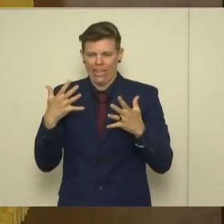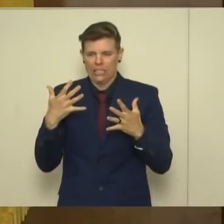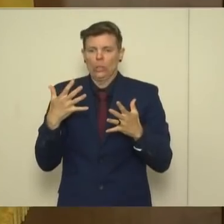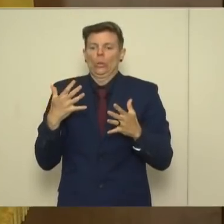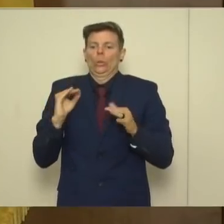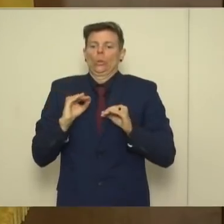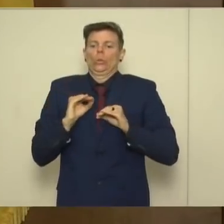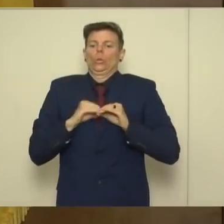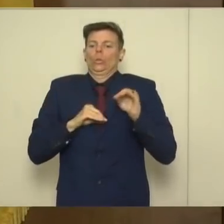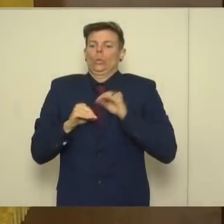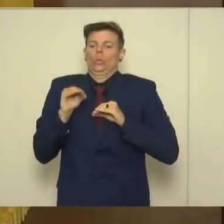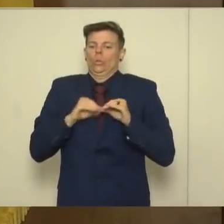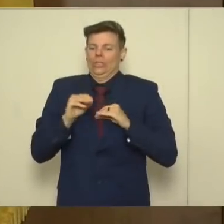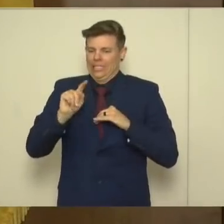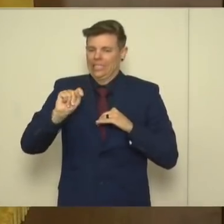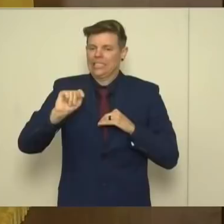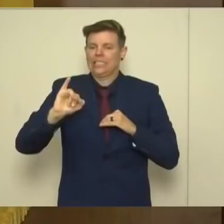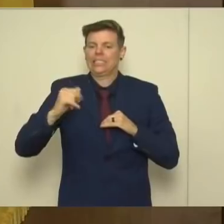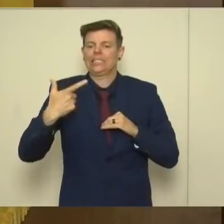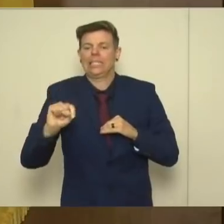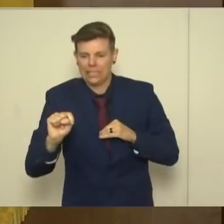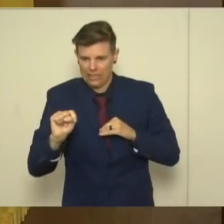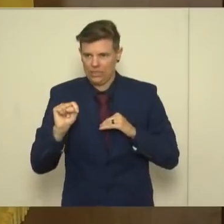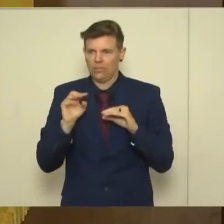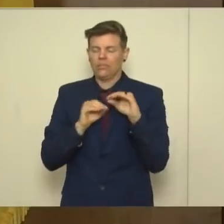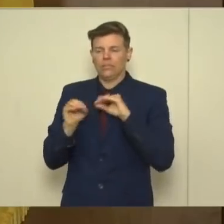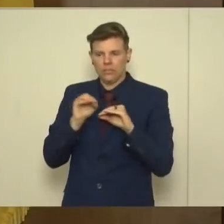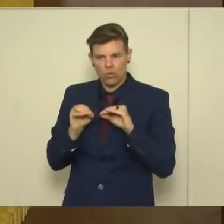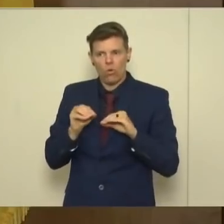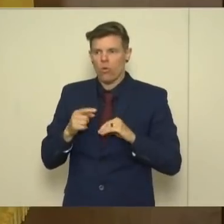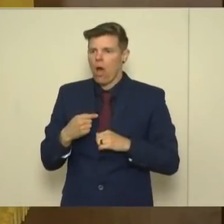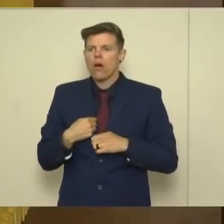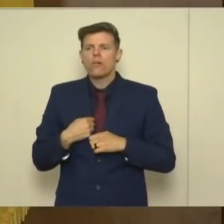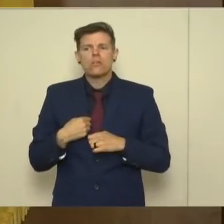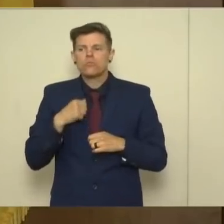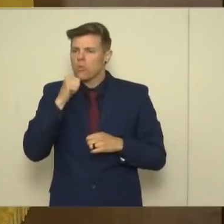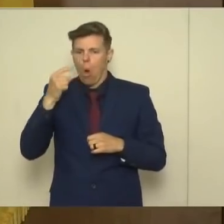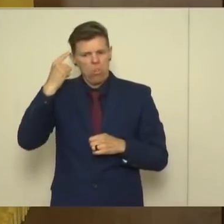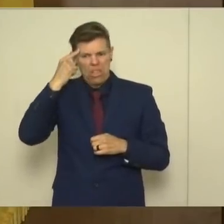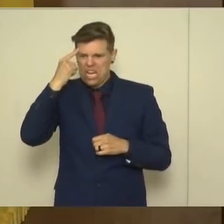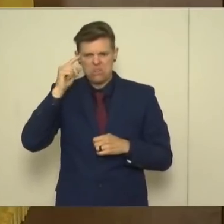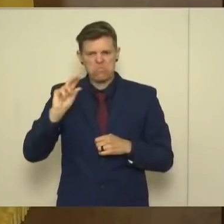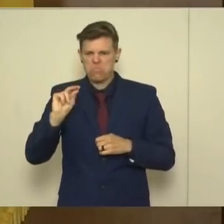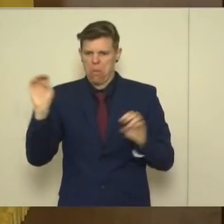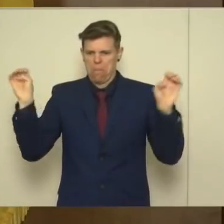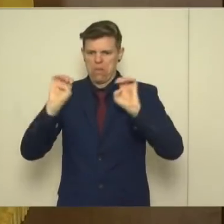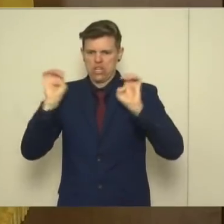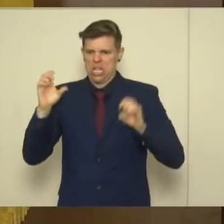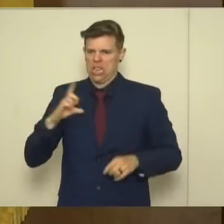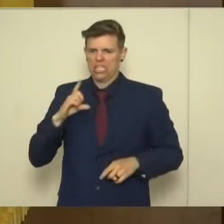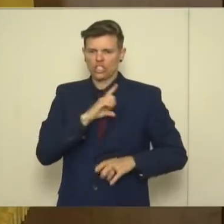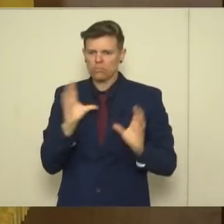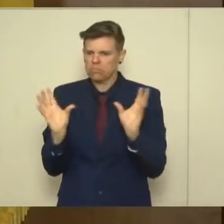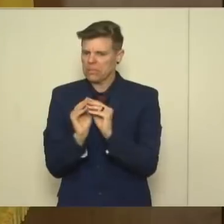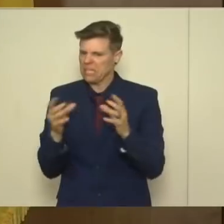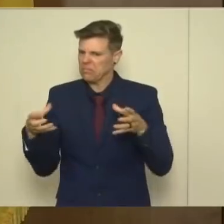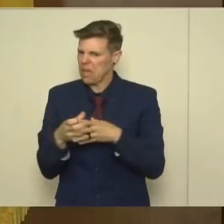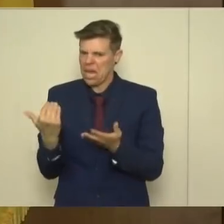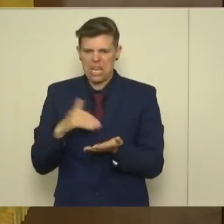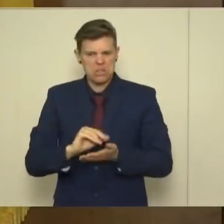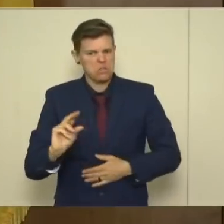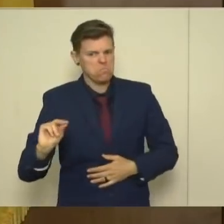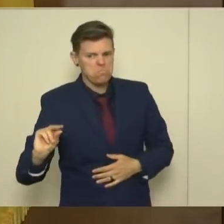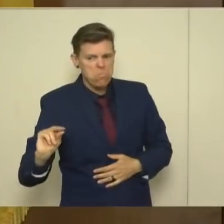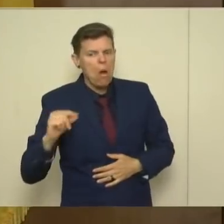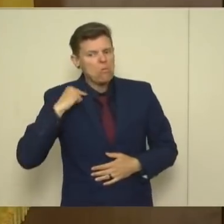don't think we need a special session to deal with that. Today, I am certainly cognizant of an additional